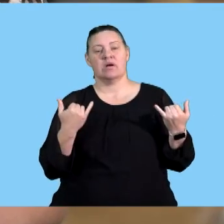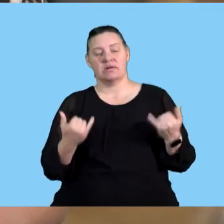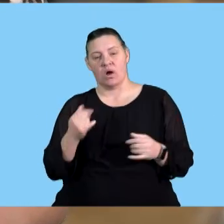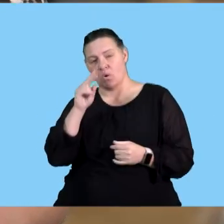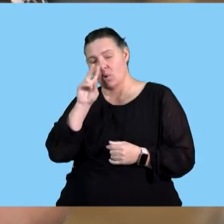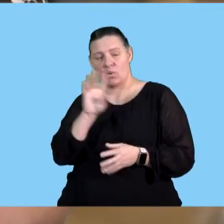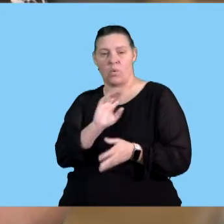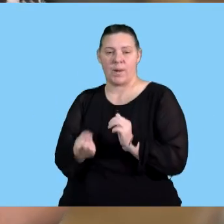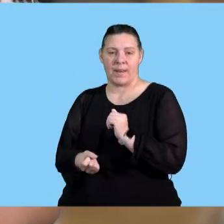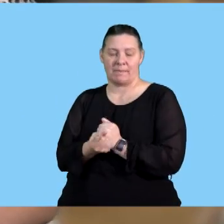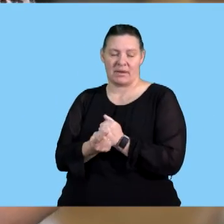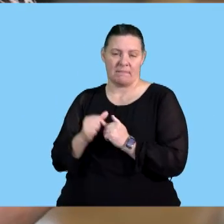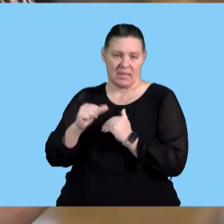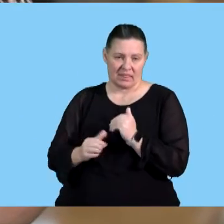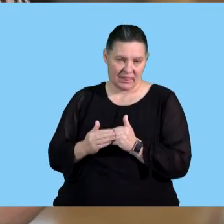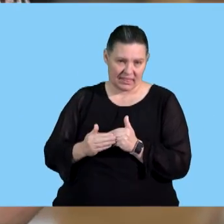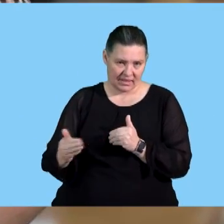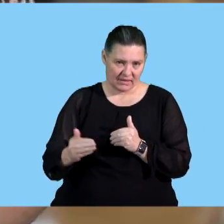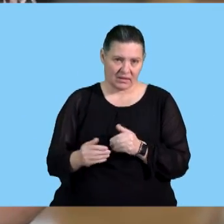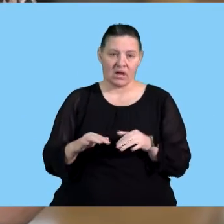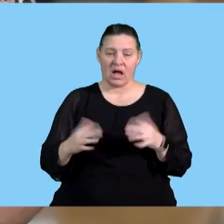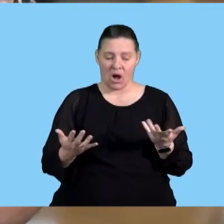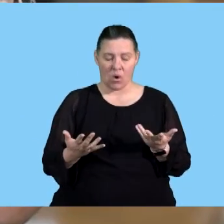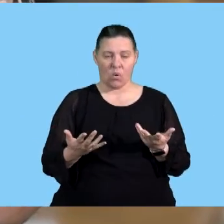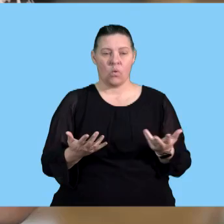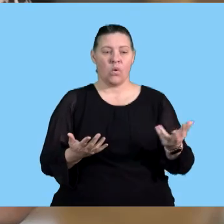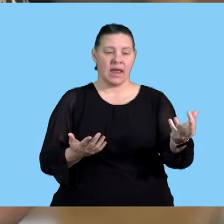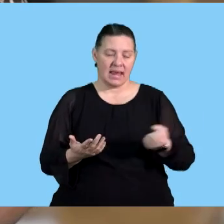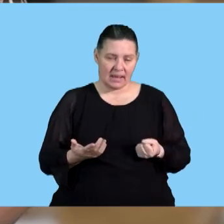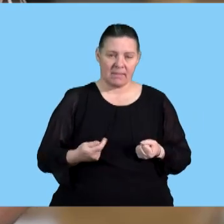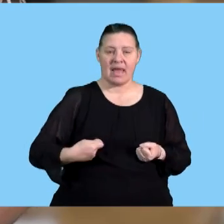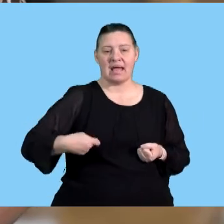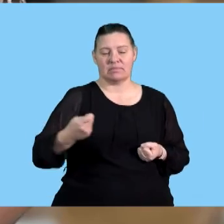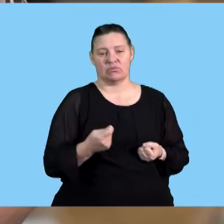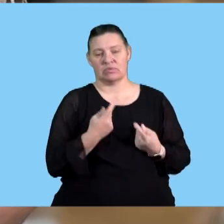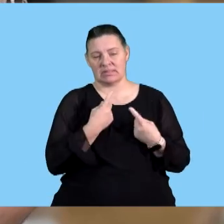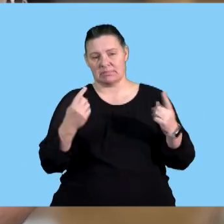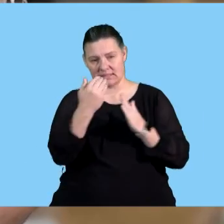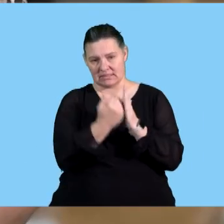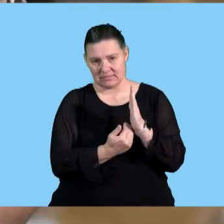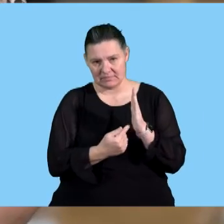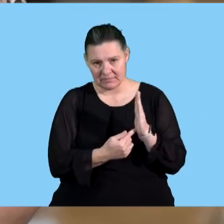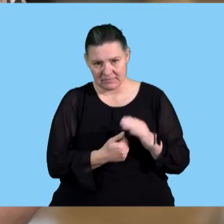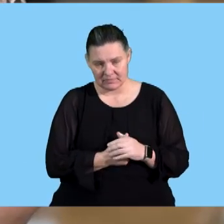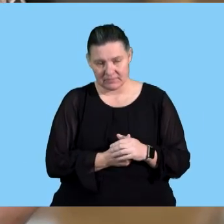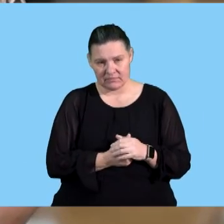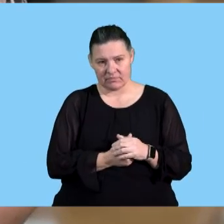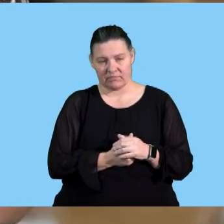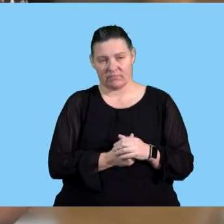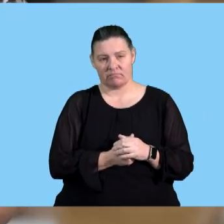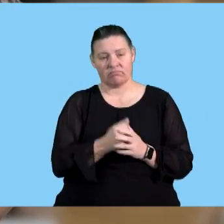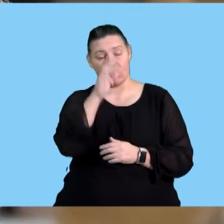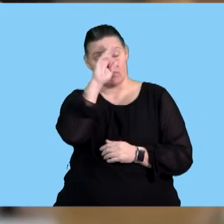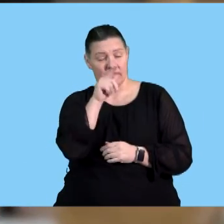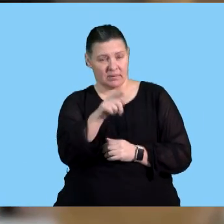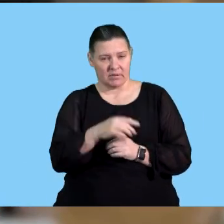we are going to look at what happened during the month by doing an income and expenditure statement.